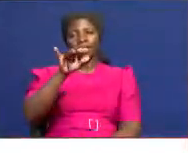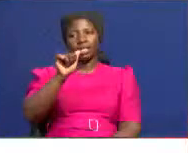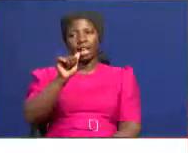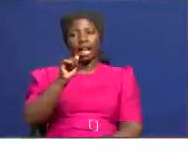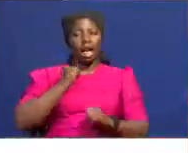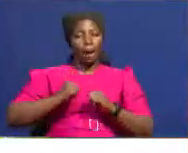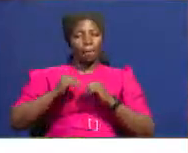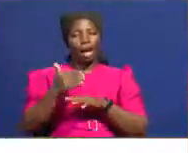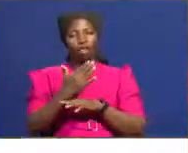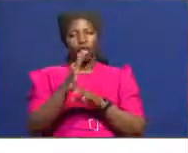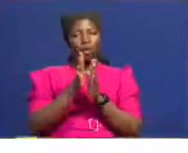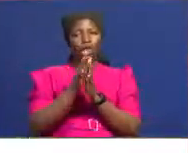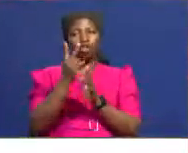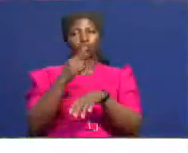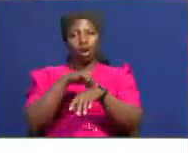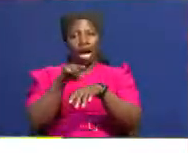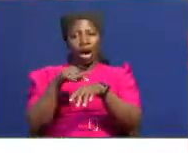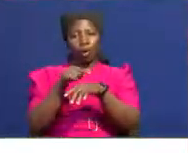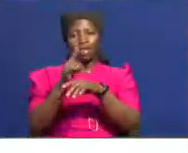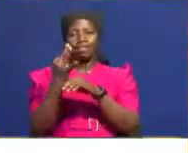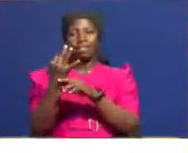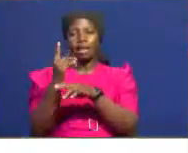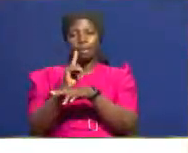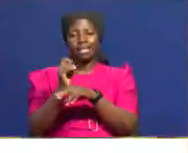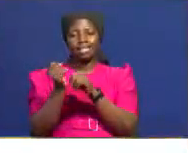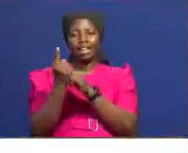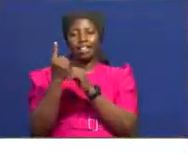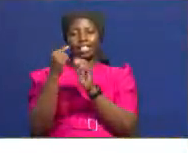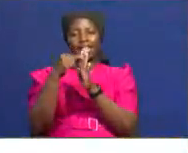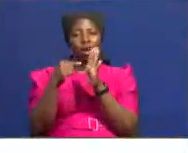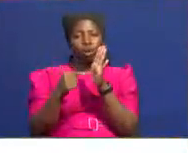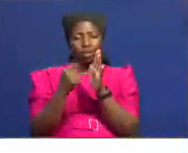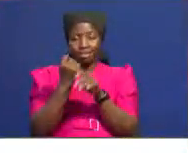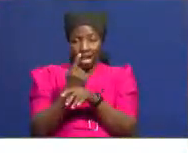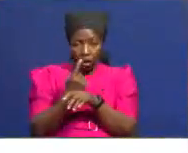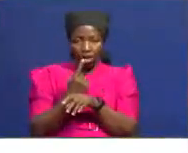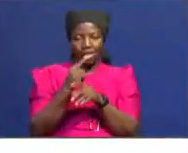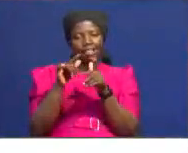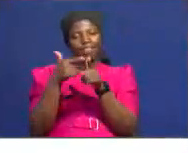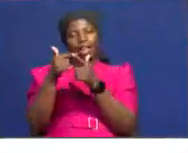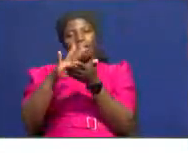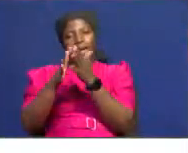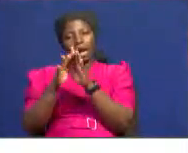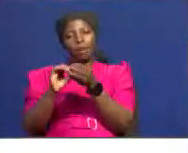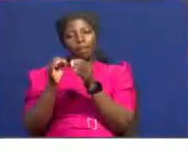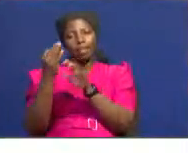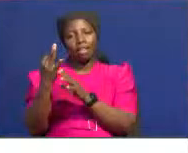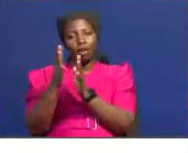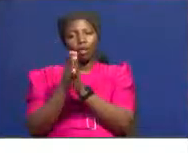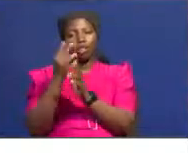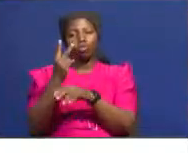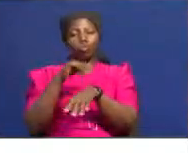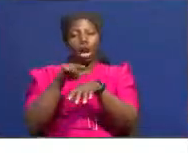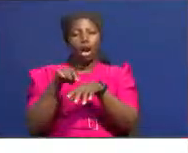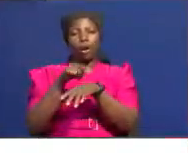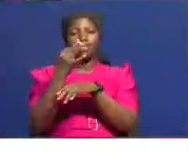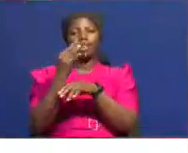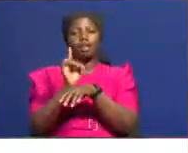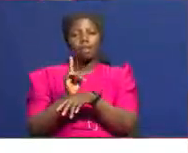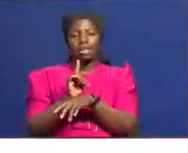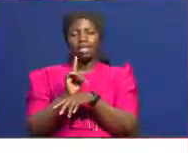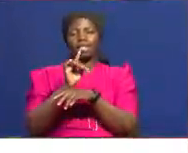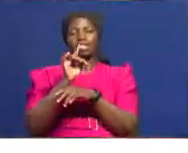hours, 3 minutes and 11 seconds, while Wolde placed third with a time of 2 hours, 3 minutes and 48